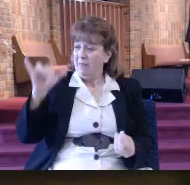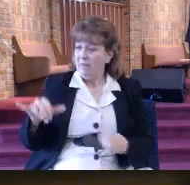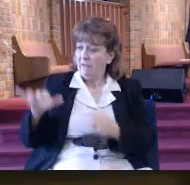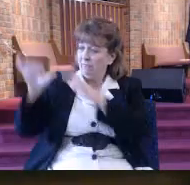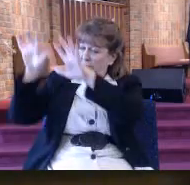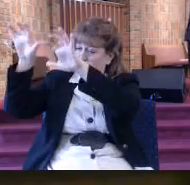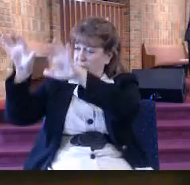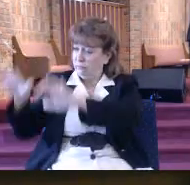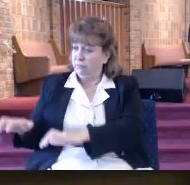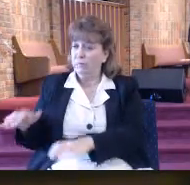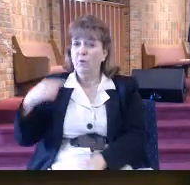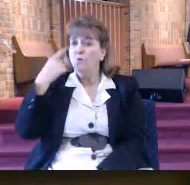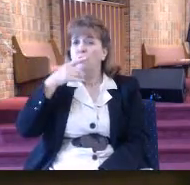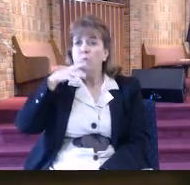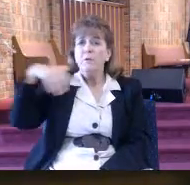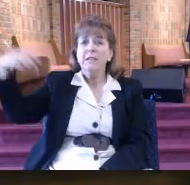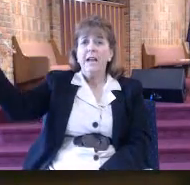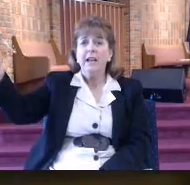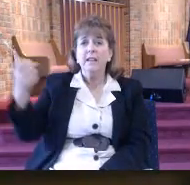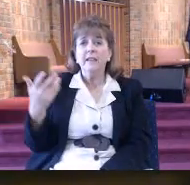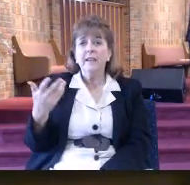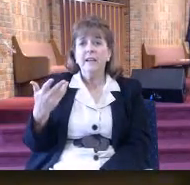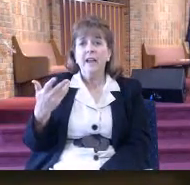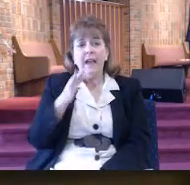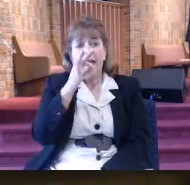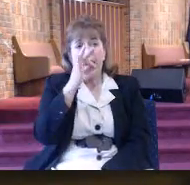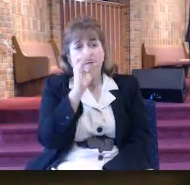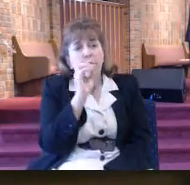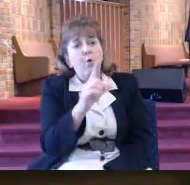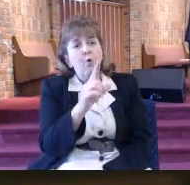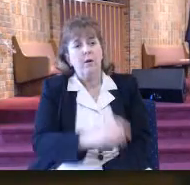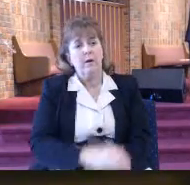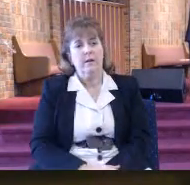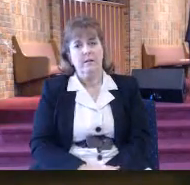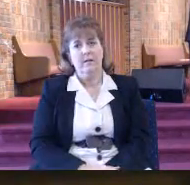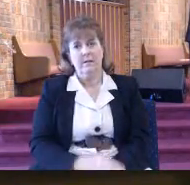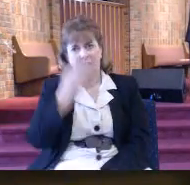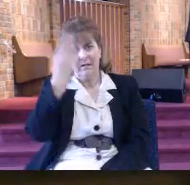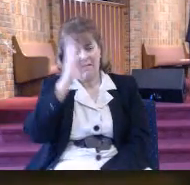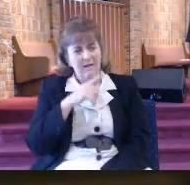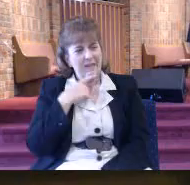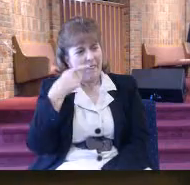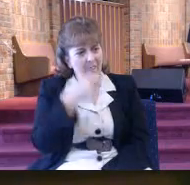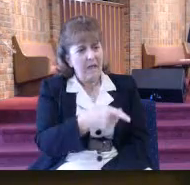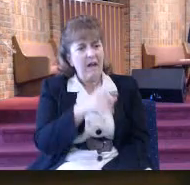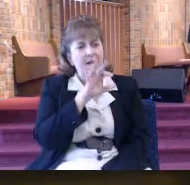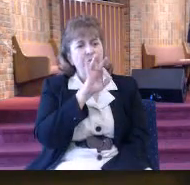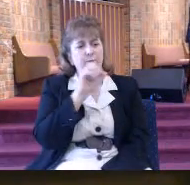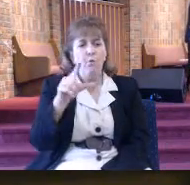provided? Fool. That's what God calls him. A fool.